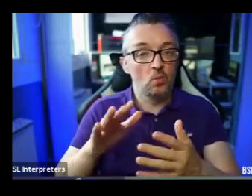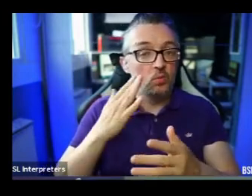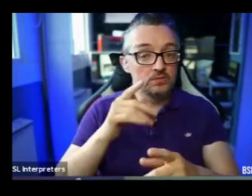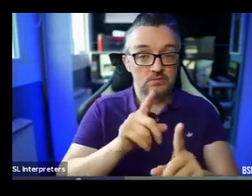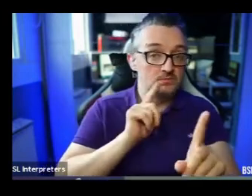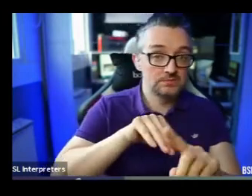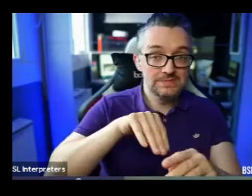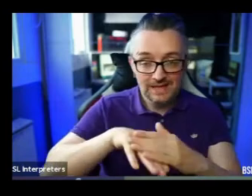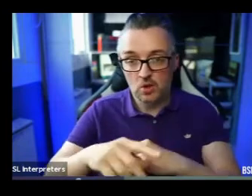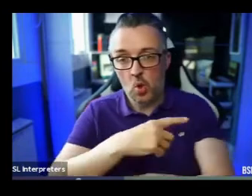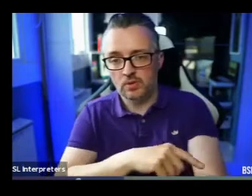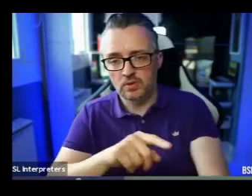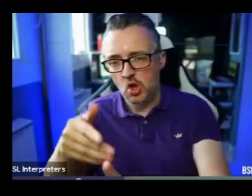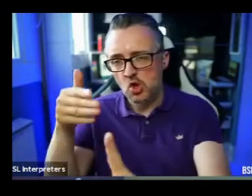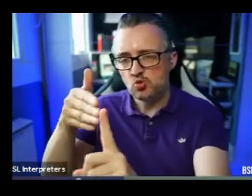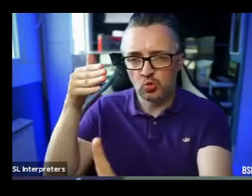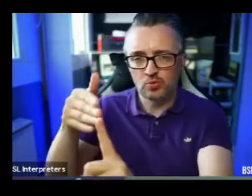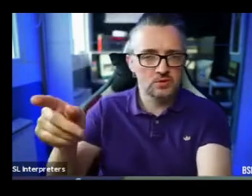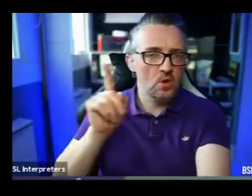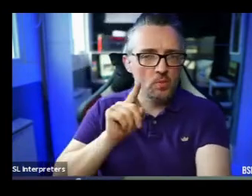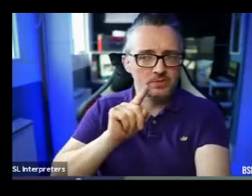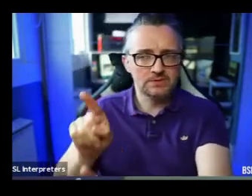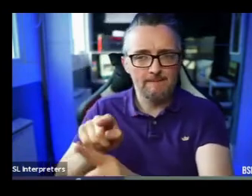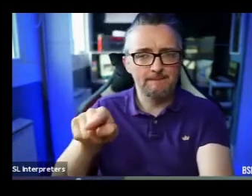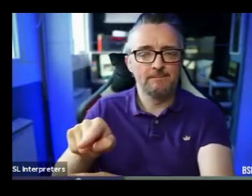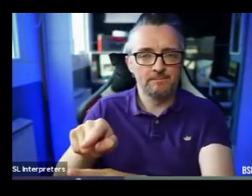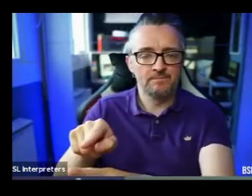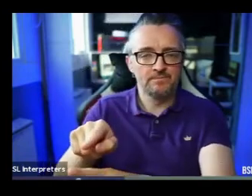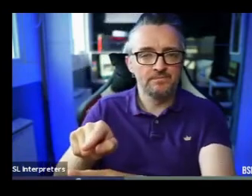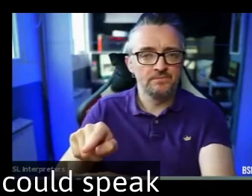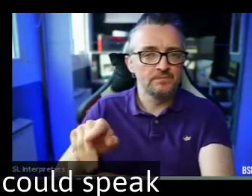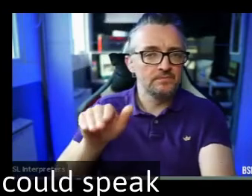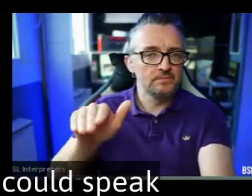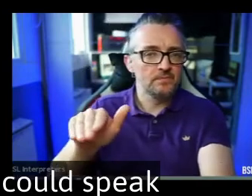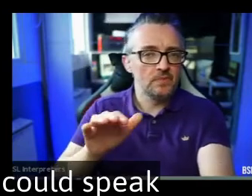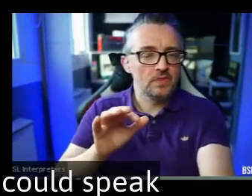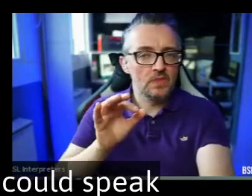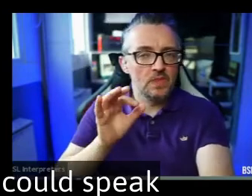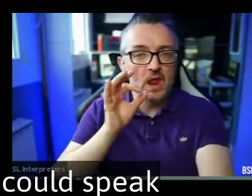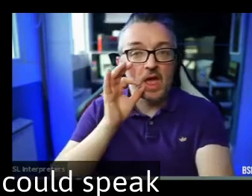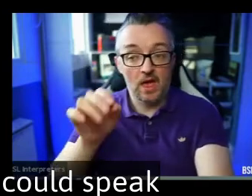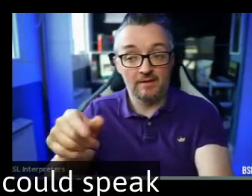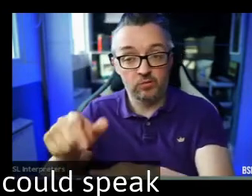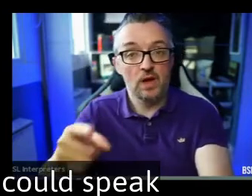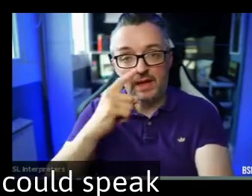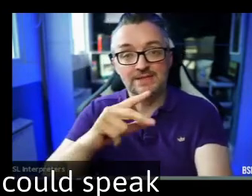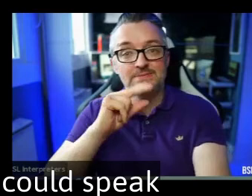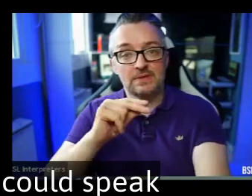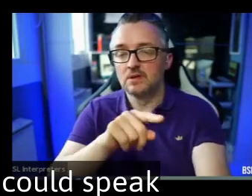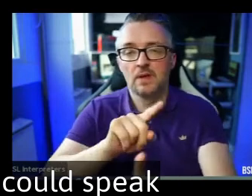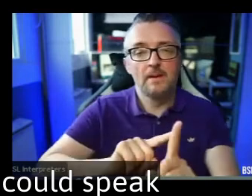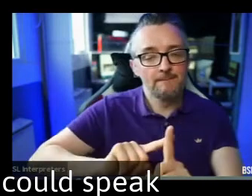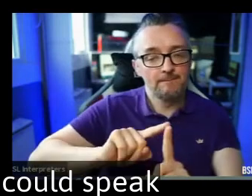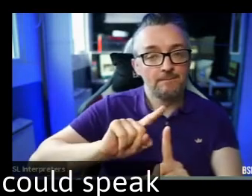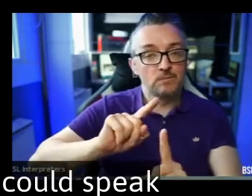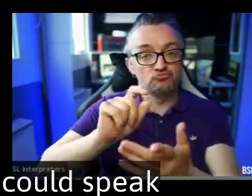And when the journalist went into the hospital, she kept noticing this woman. And when she finally was extubated and could speak,